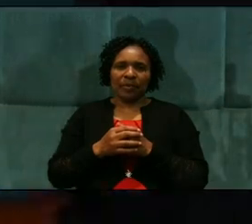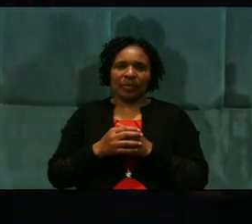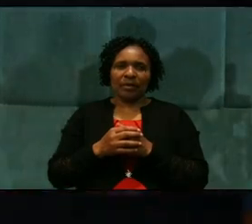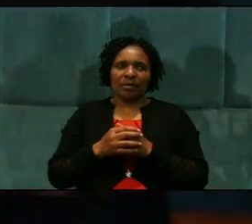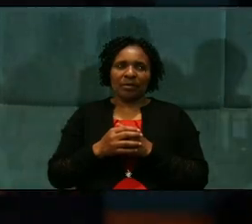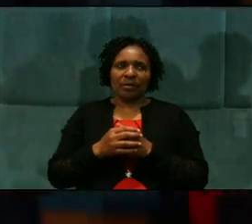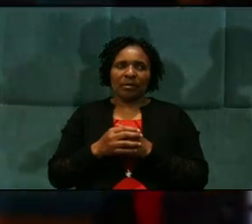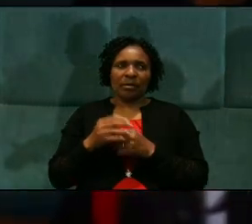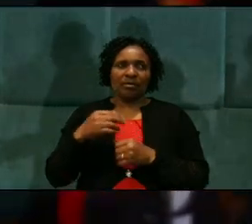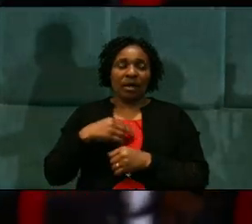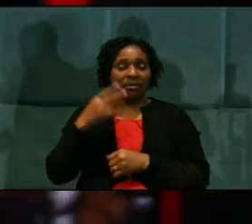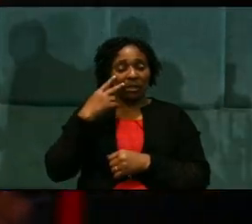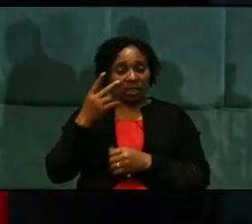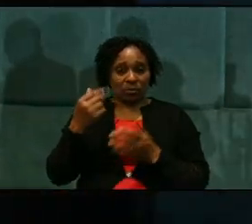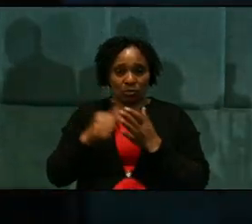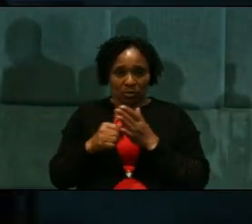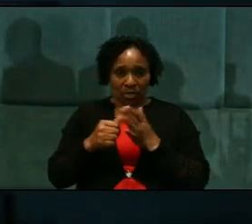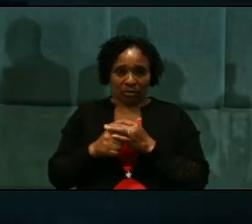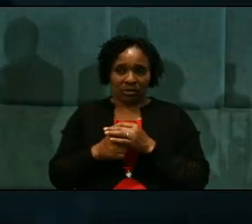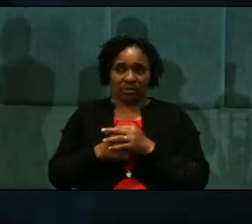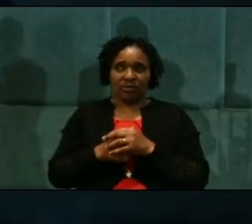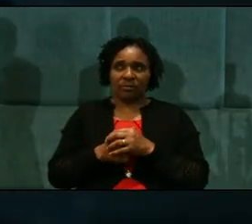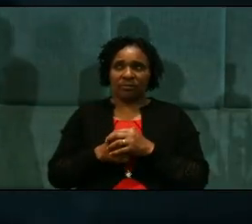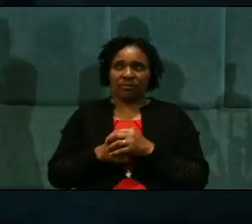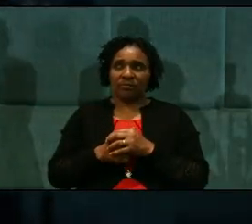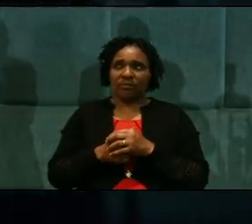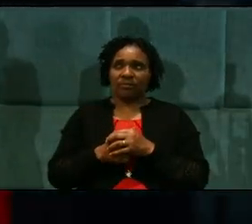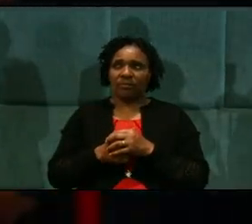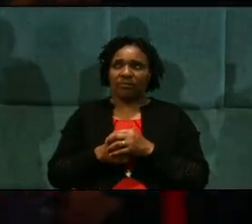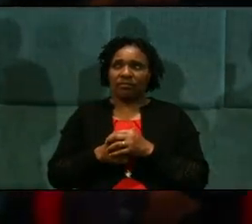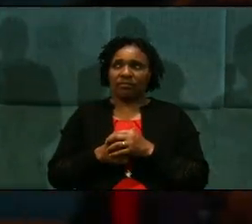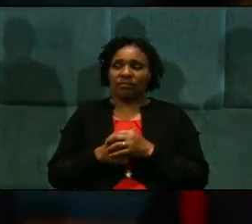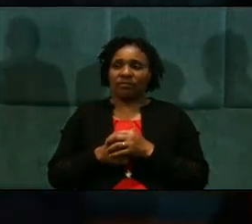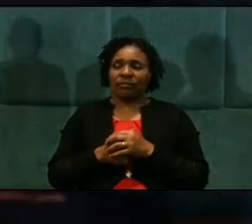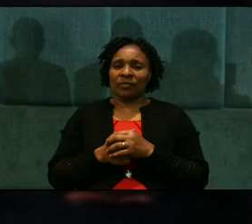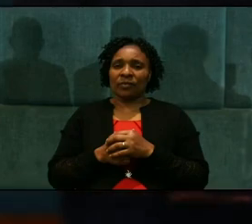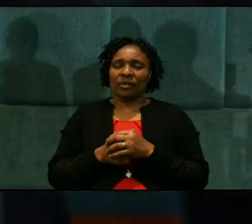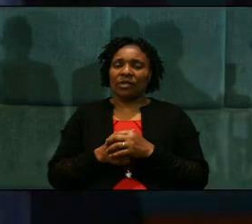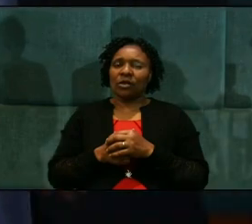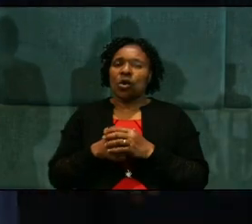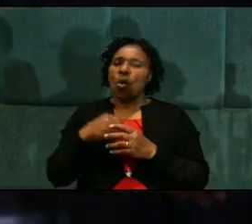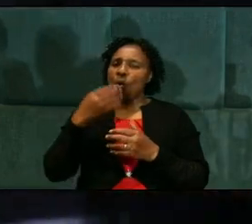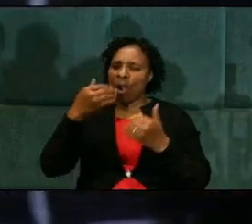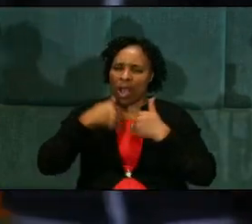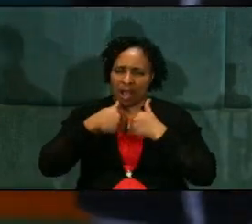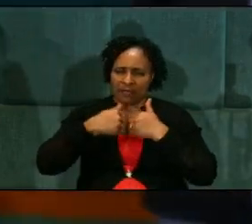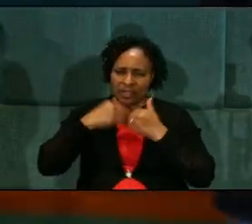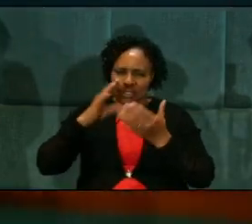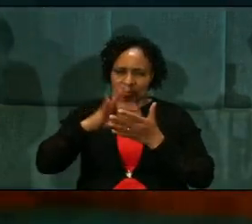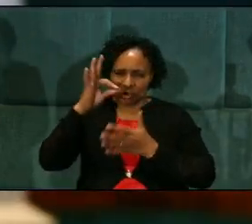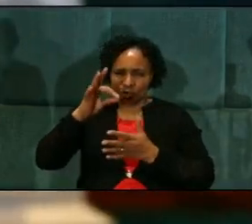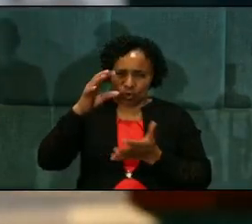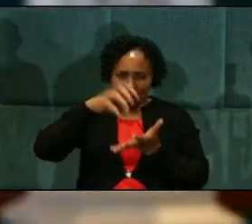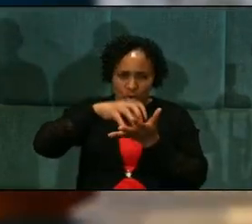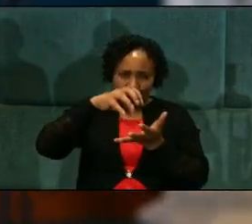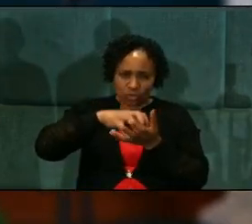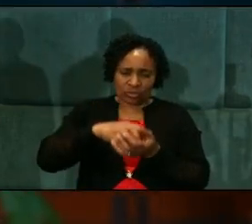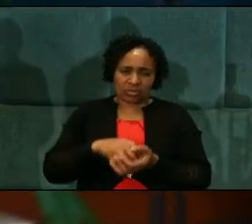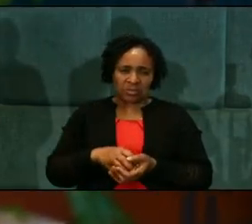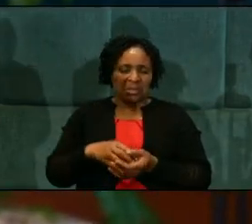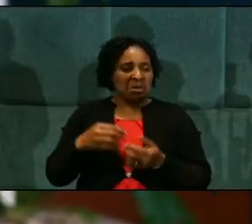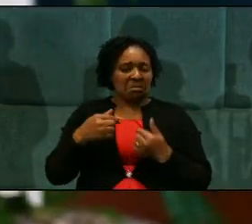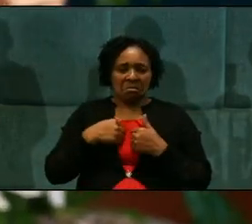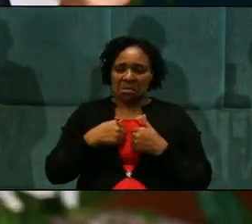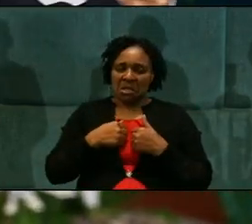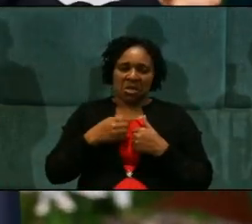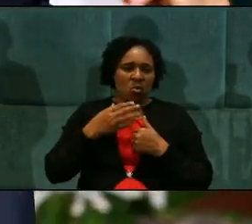I'm seeing problems in your spiritual condition, and I don't